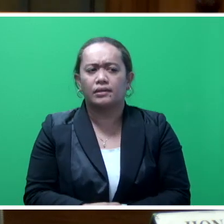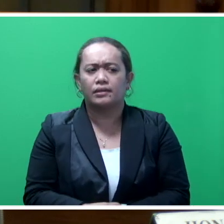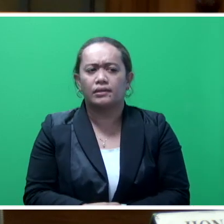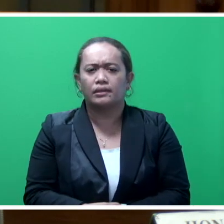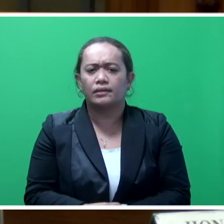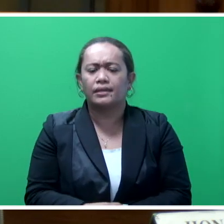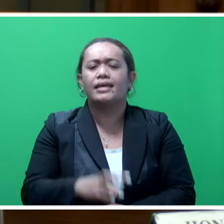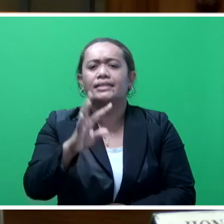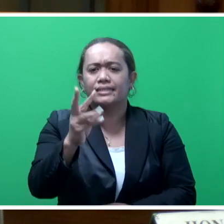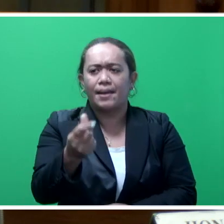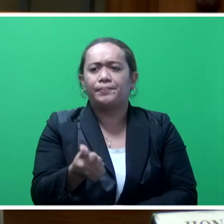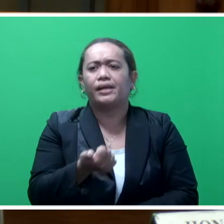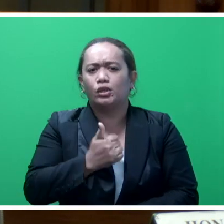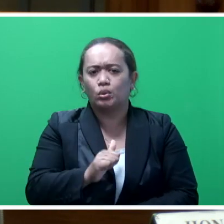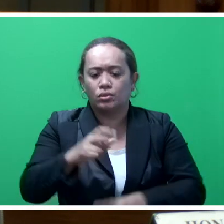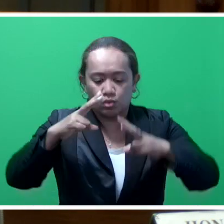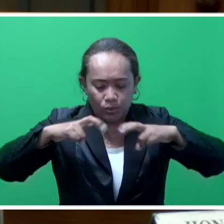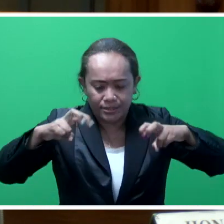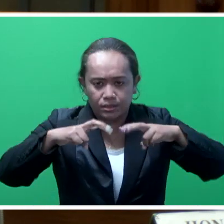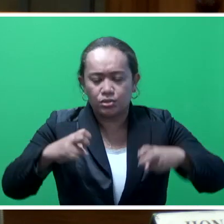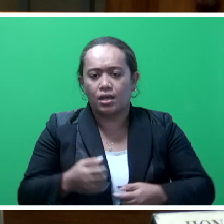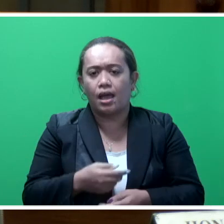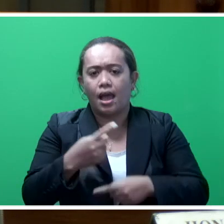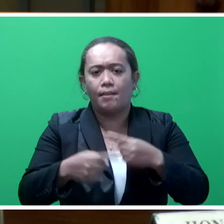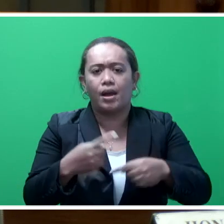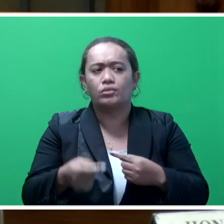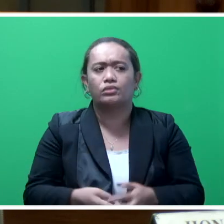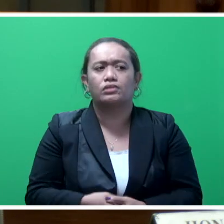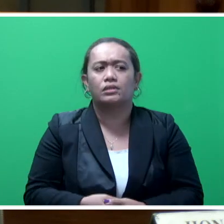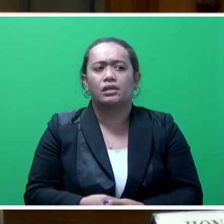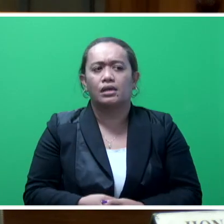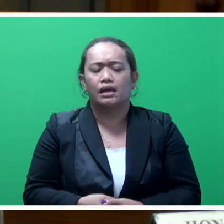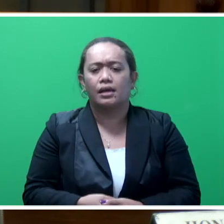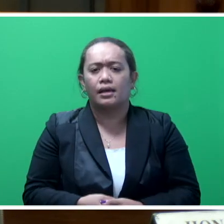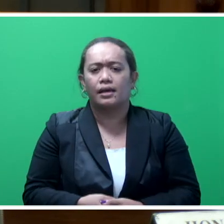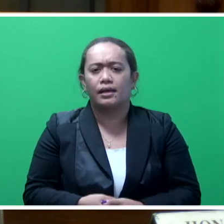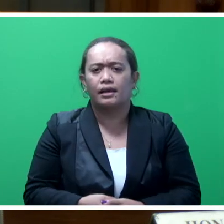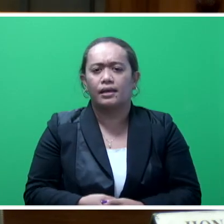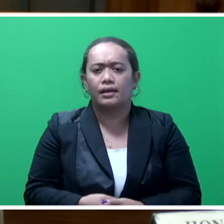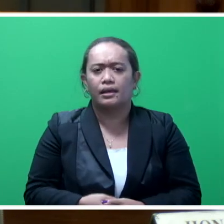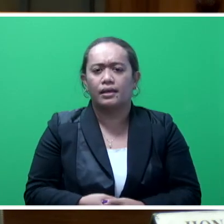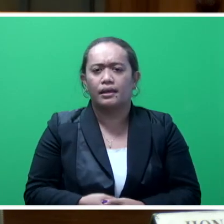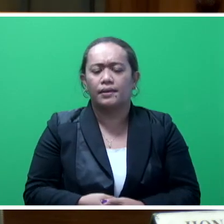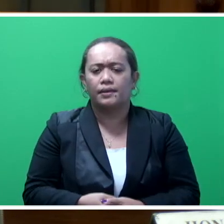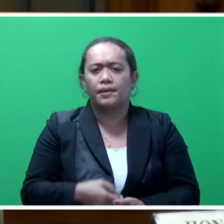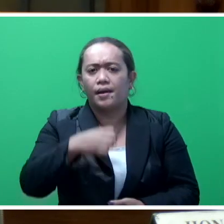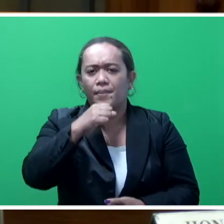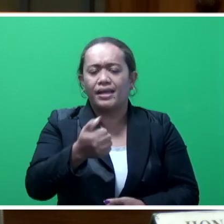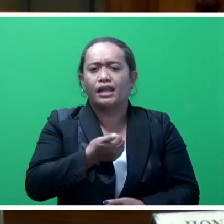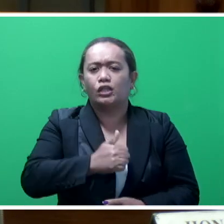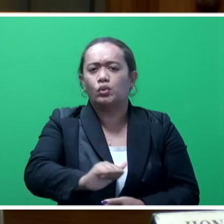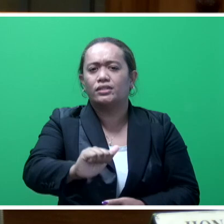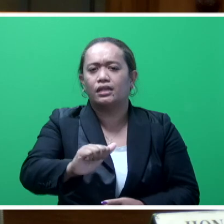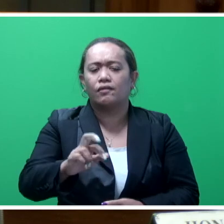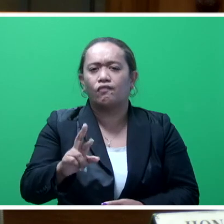They've carried out extensive research, and CEO Kalivati Bonduravu is a champion of utilizing organic